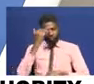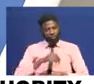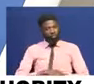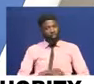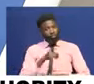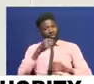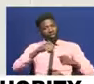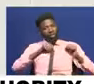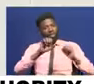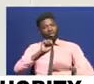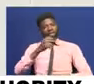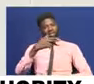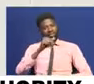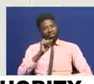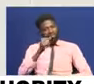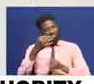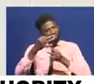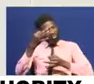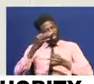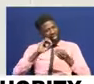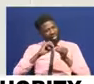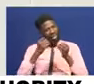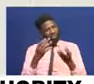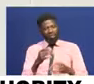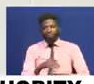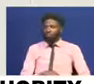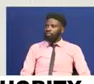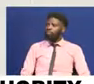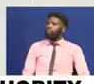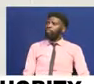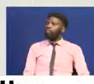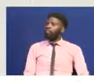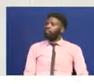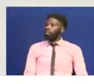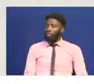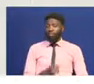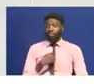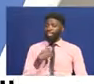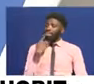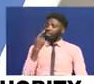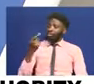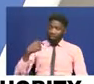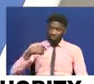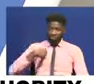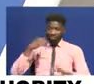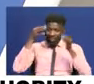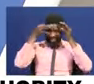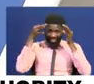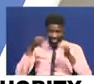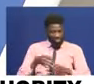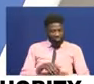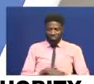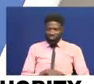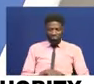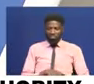What number are you looking at of workforce? I've told you it's not for me to determine. For me as an end user, all I say